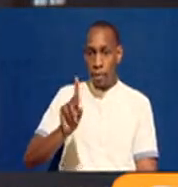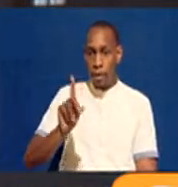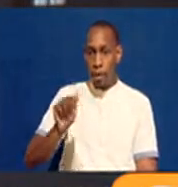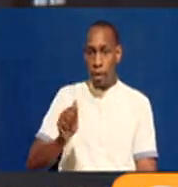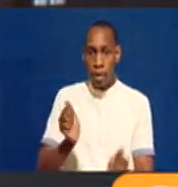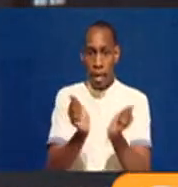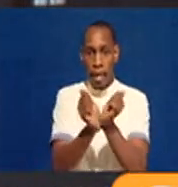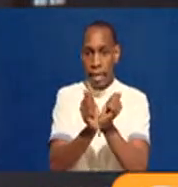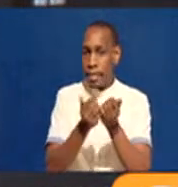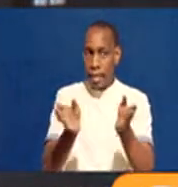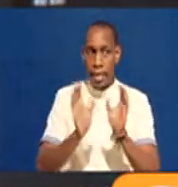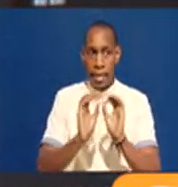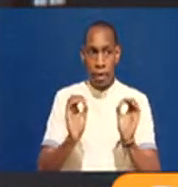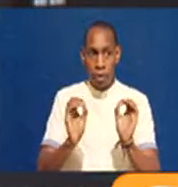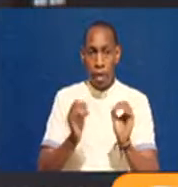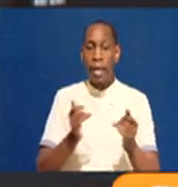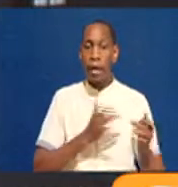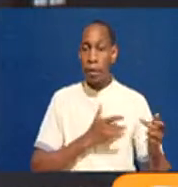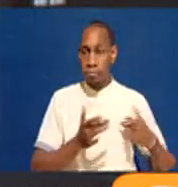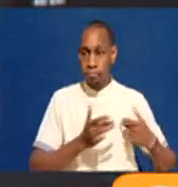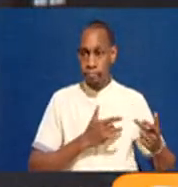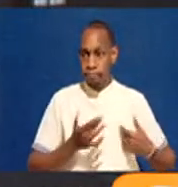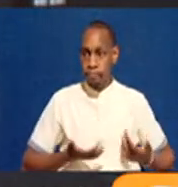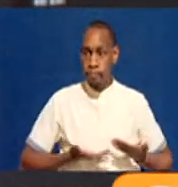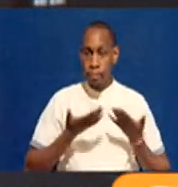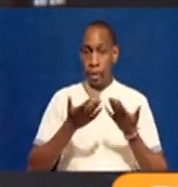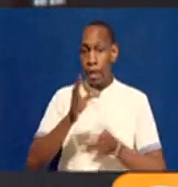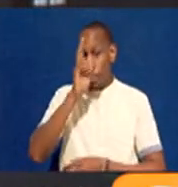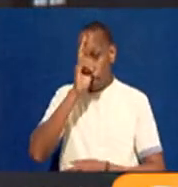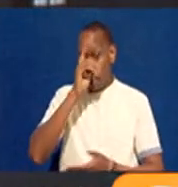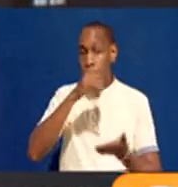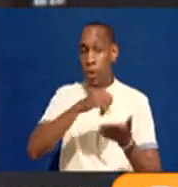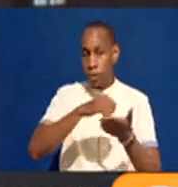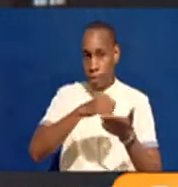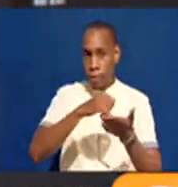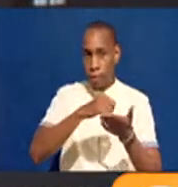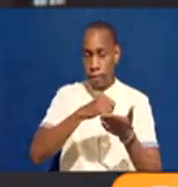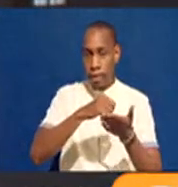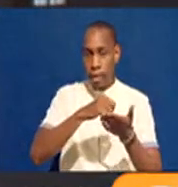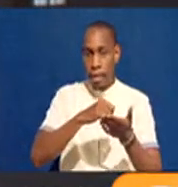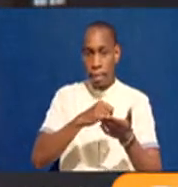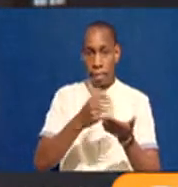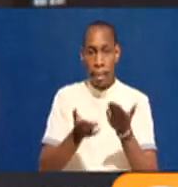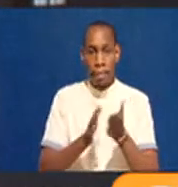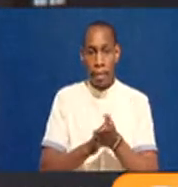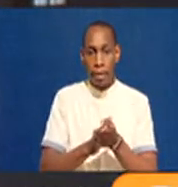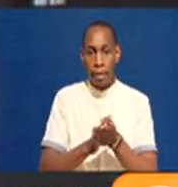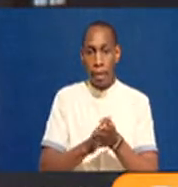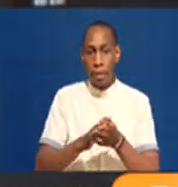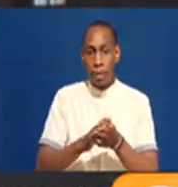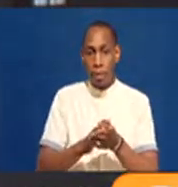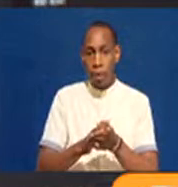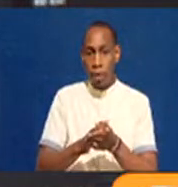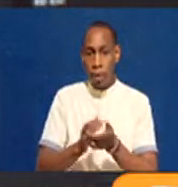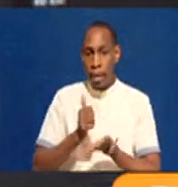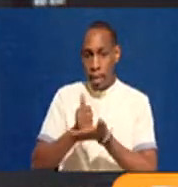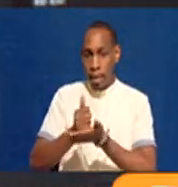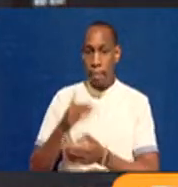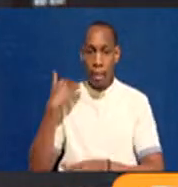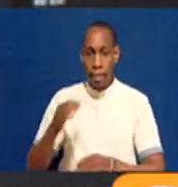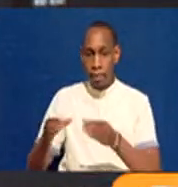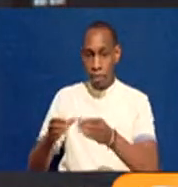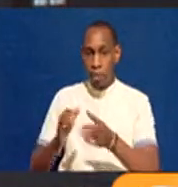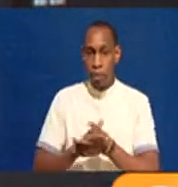has ever been made, raising concerns over police involvement or complicity in the syndicate that has seen